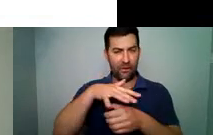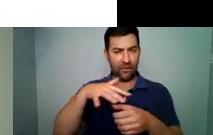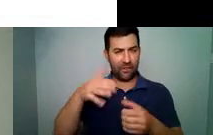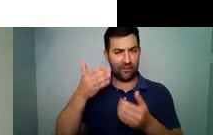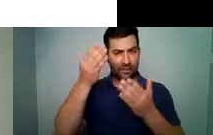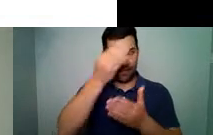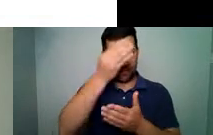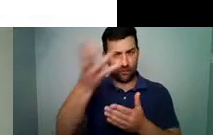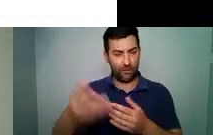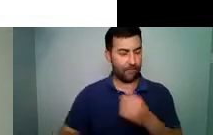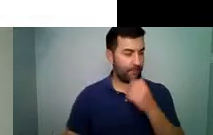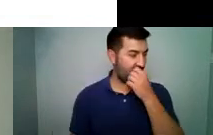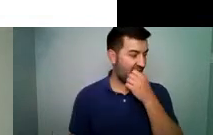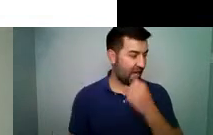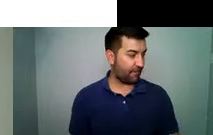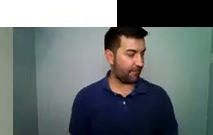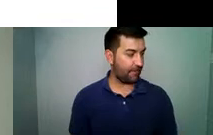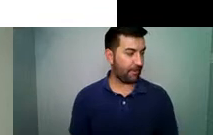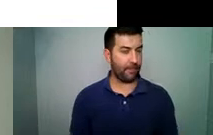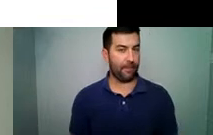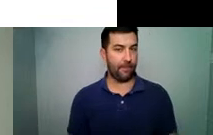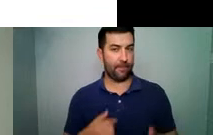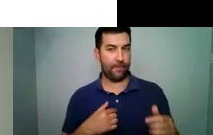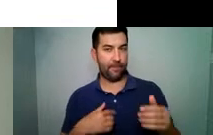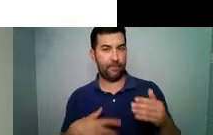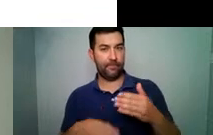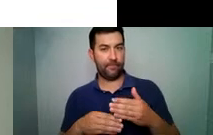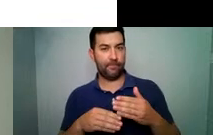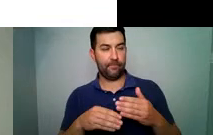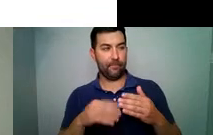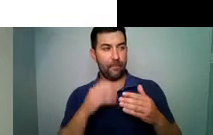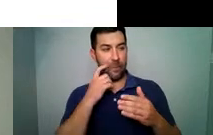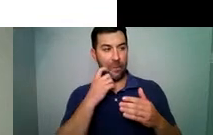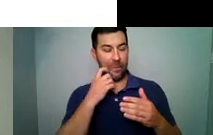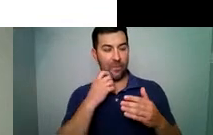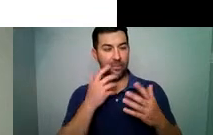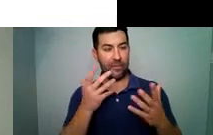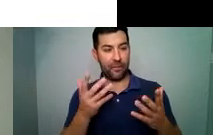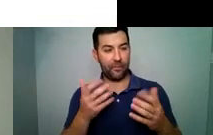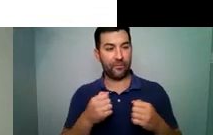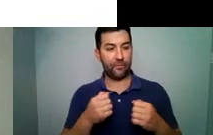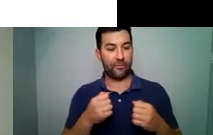So You want me to? I can jump in on this one. Yeah.